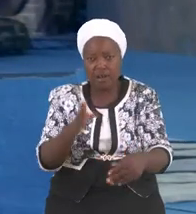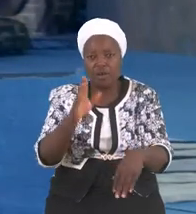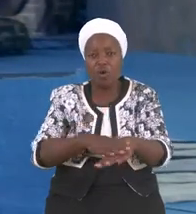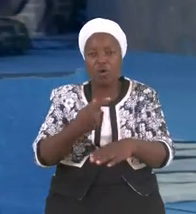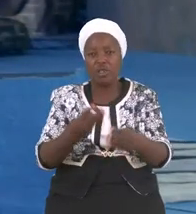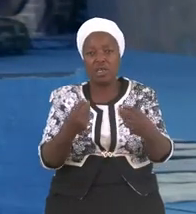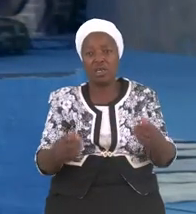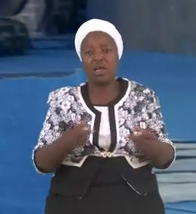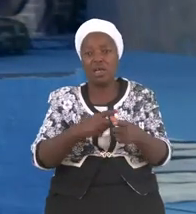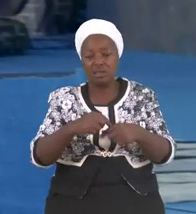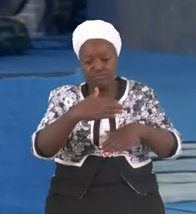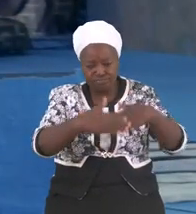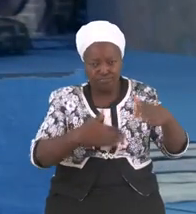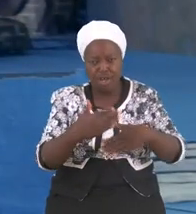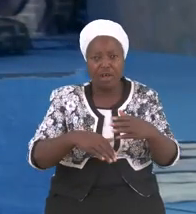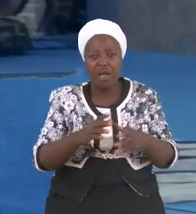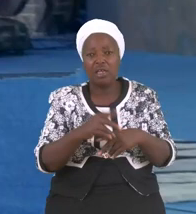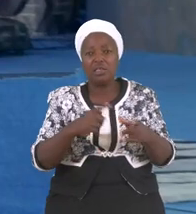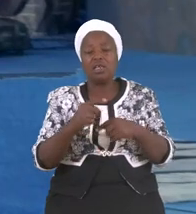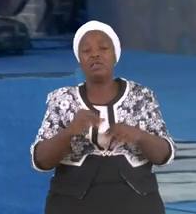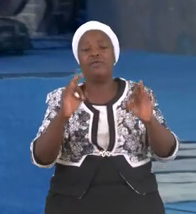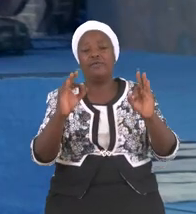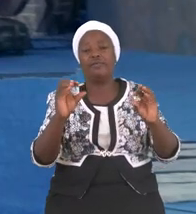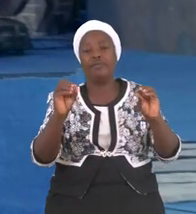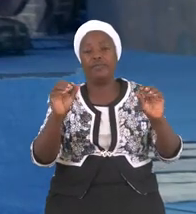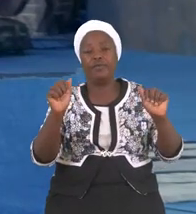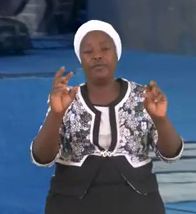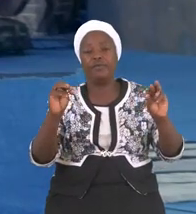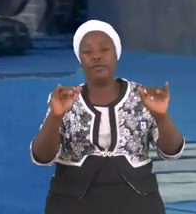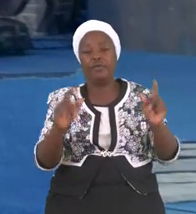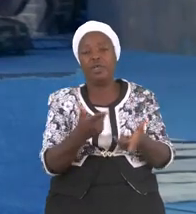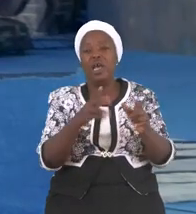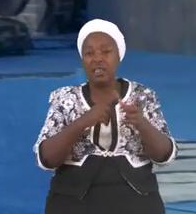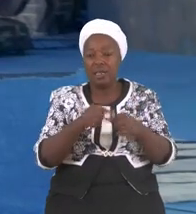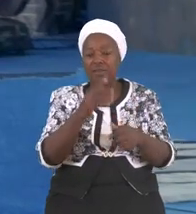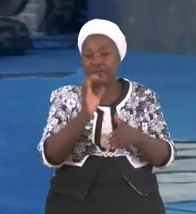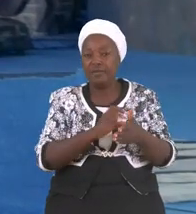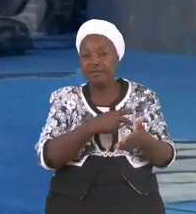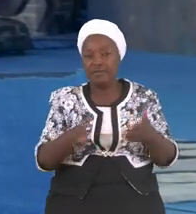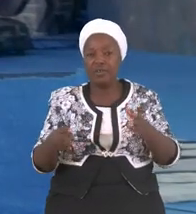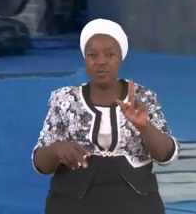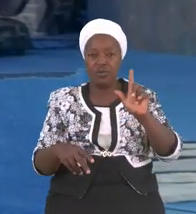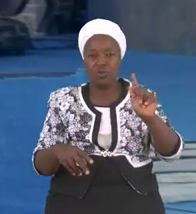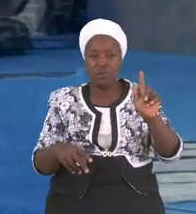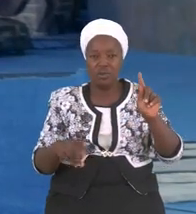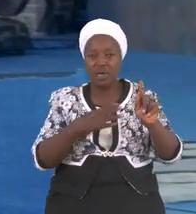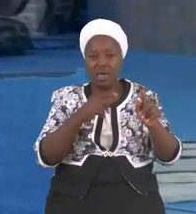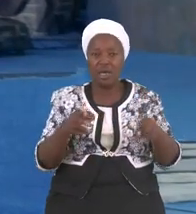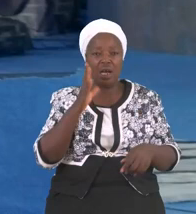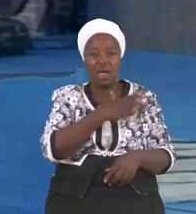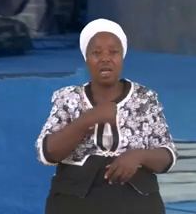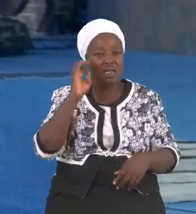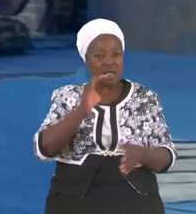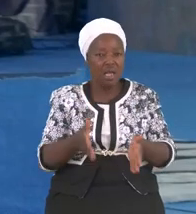wallowed foaming. Look at verse 21. In verse 21, and he asked the father, how